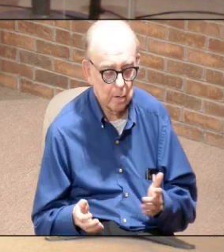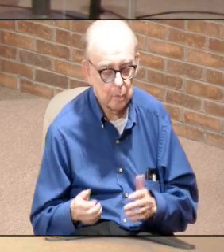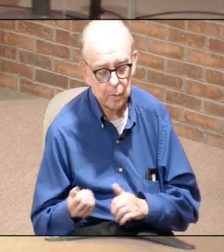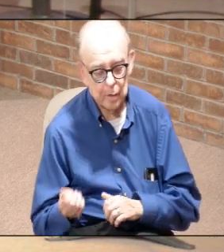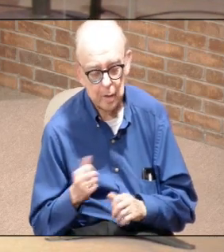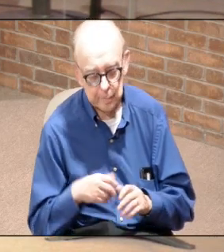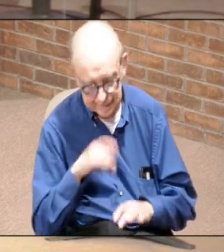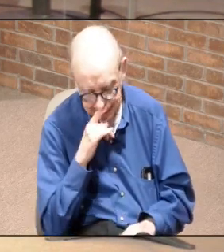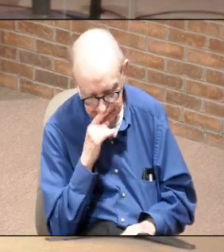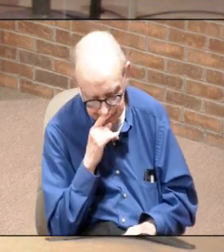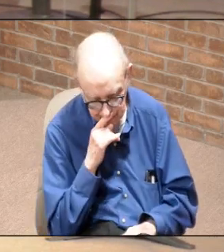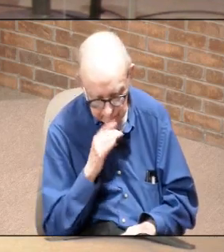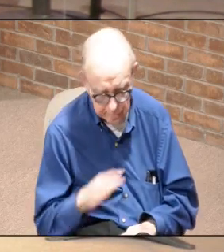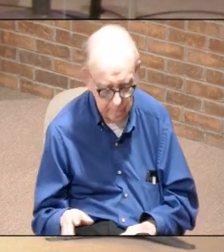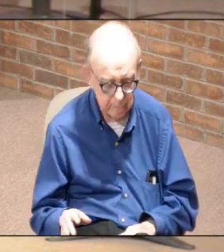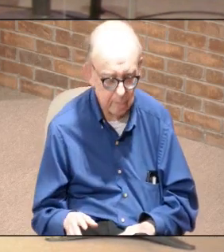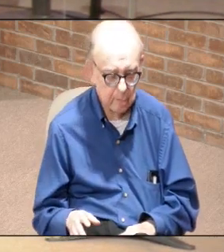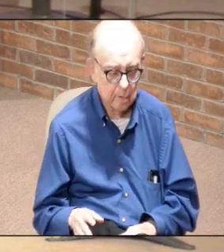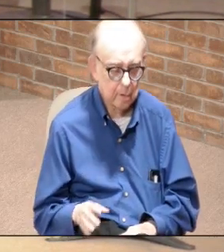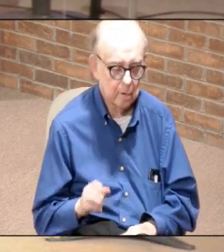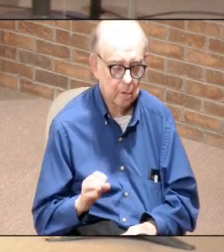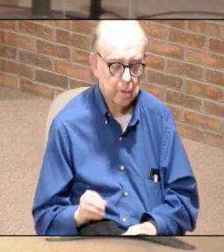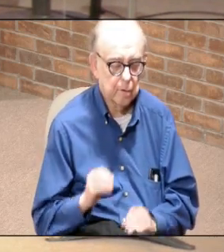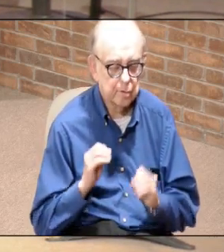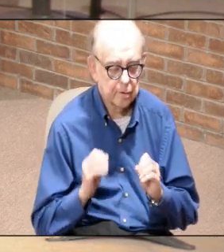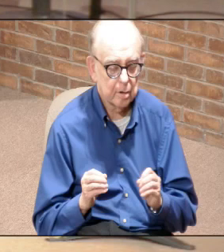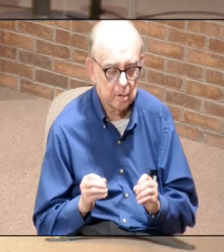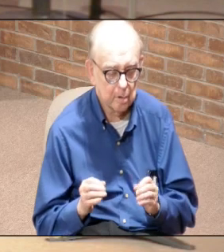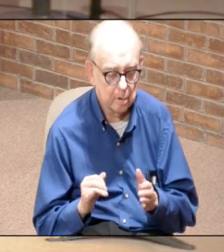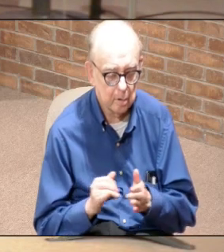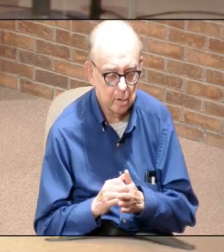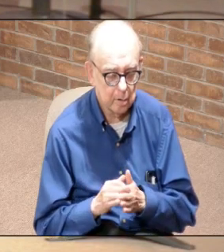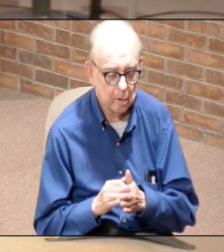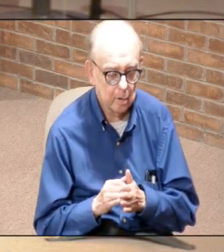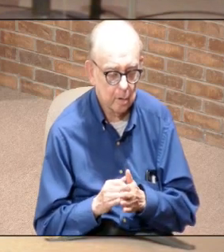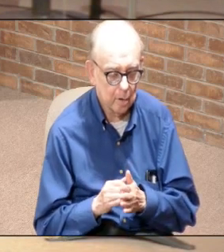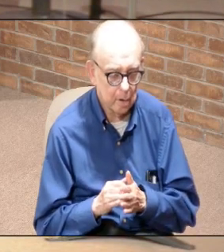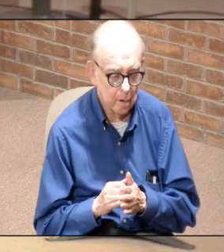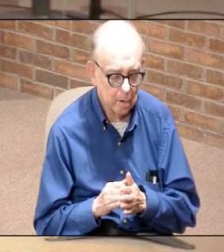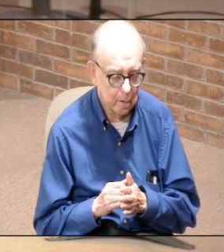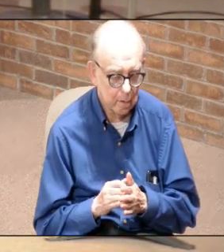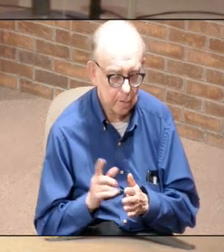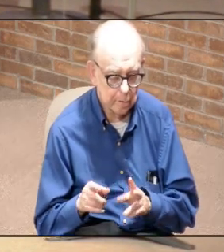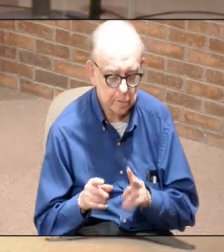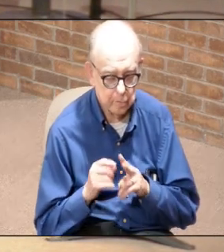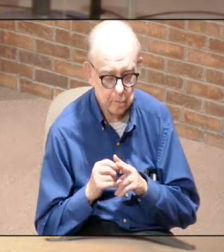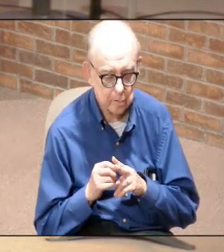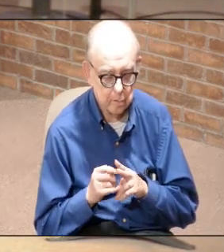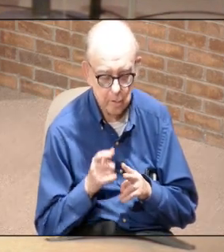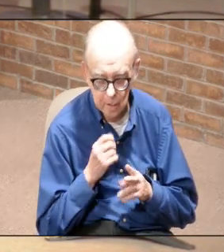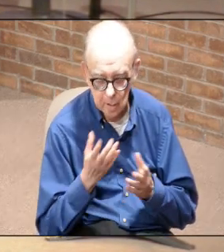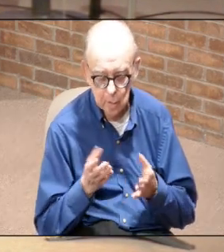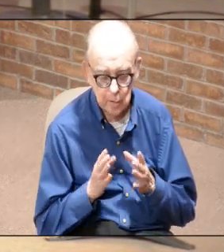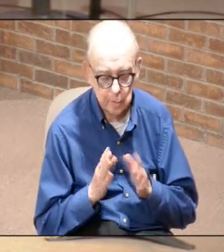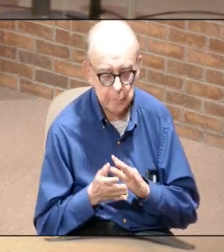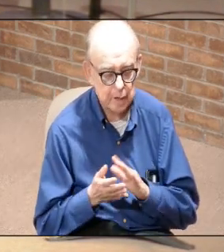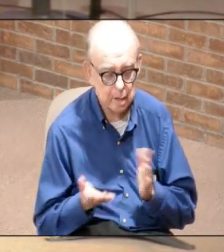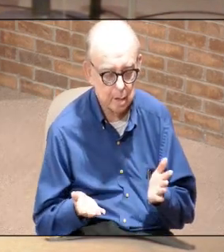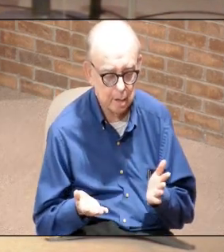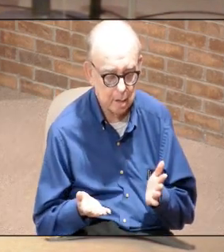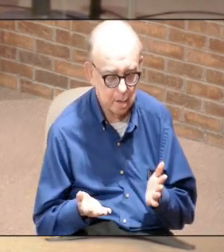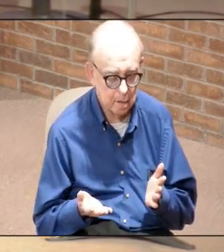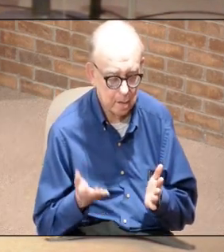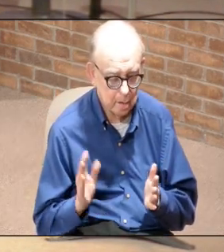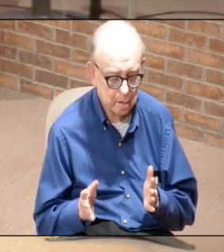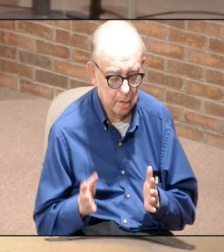other children. They're being taught that you choose who you want to be. I